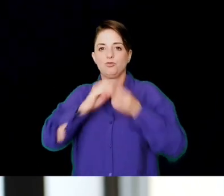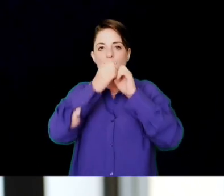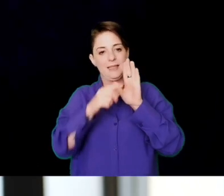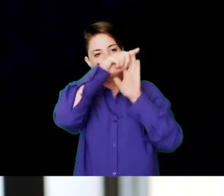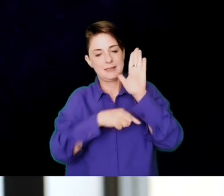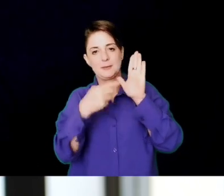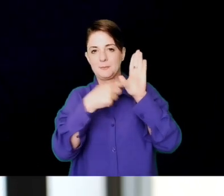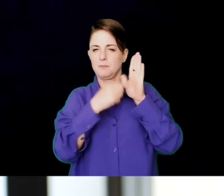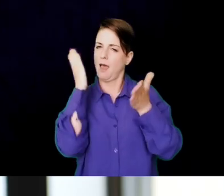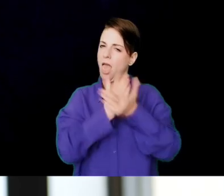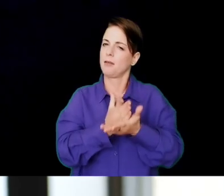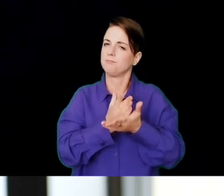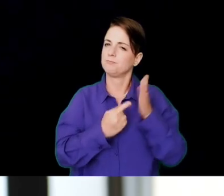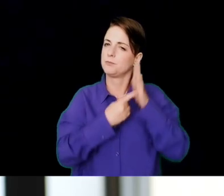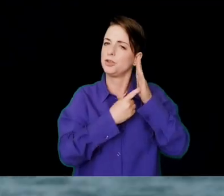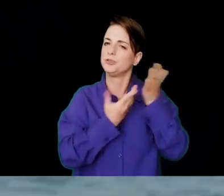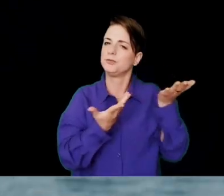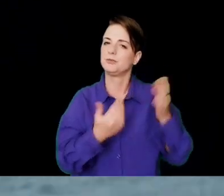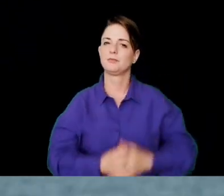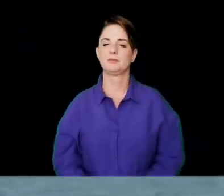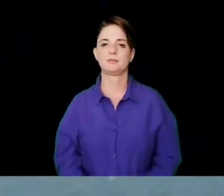these MPAs, and that's really essential.